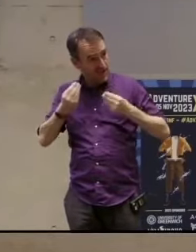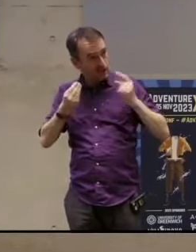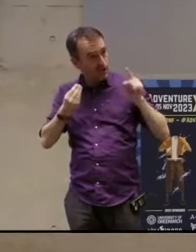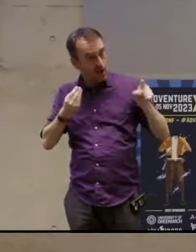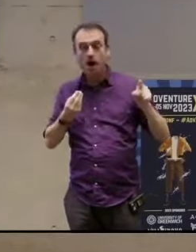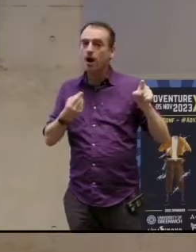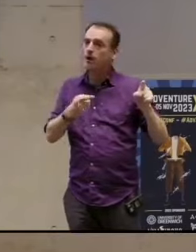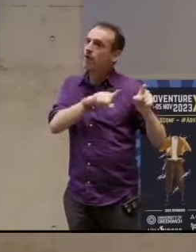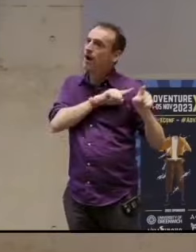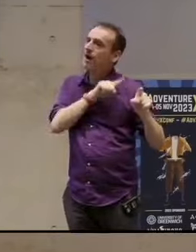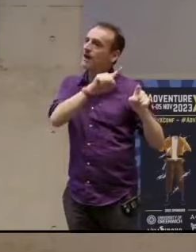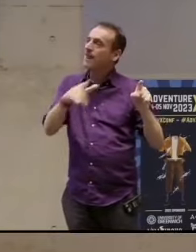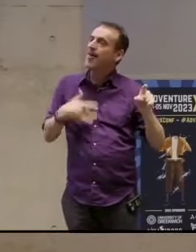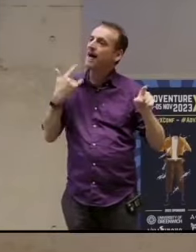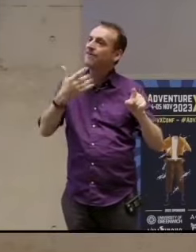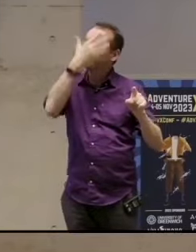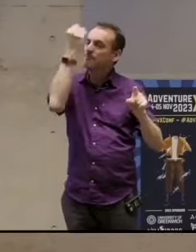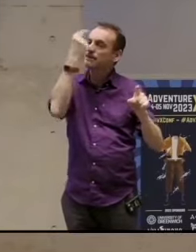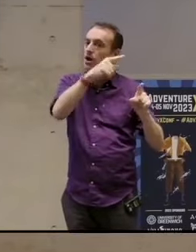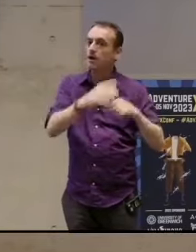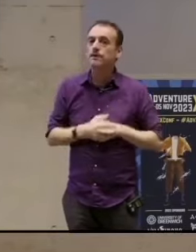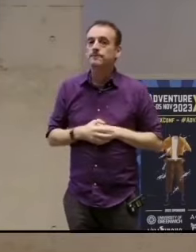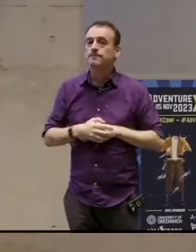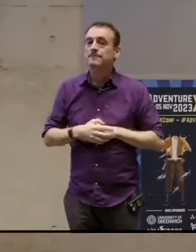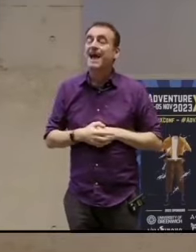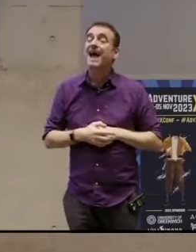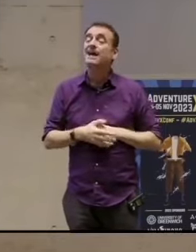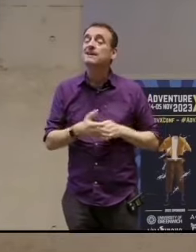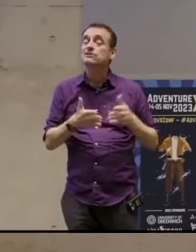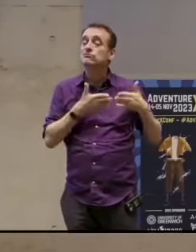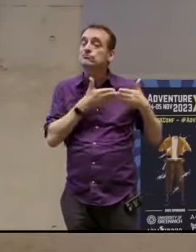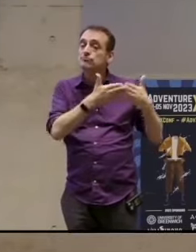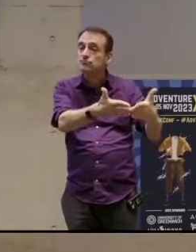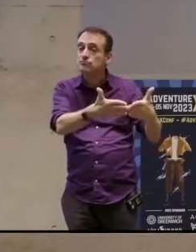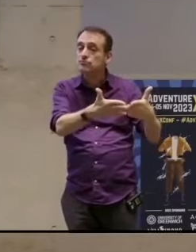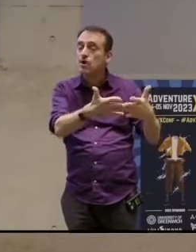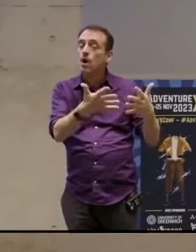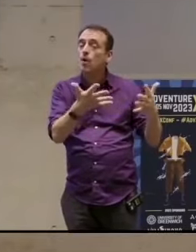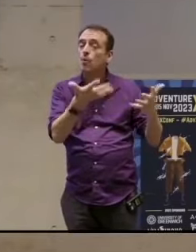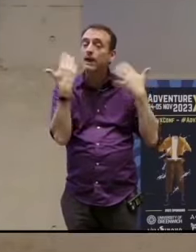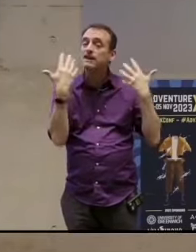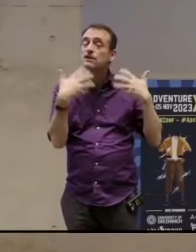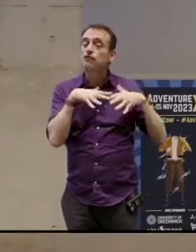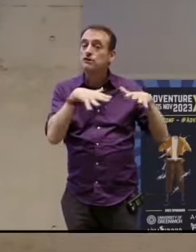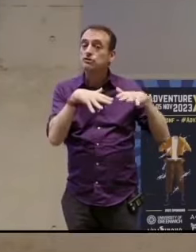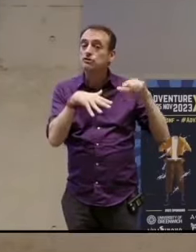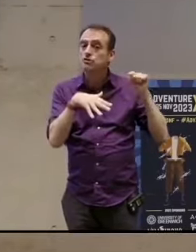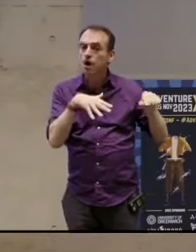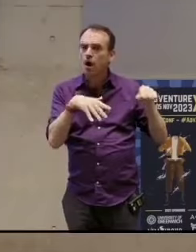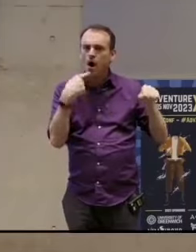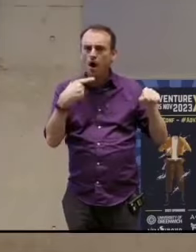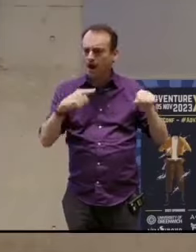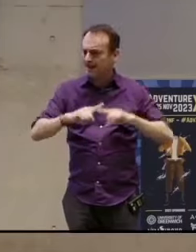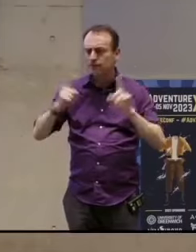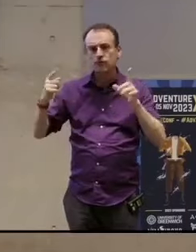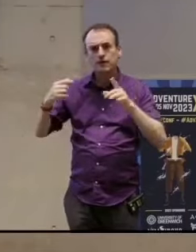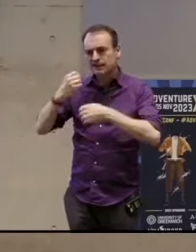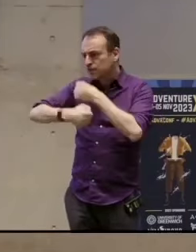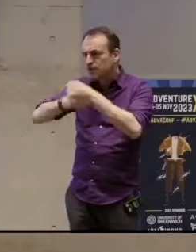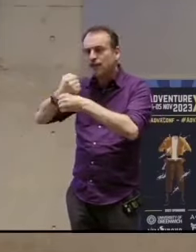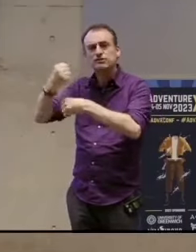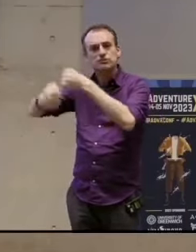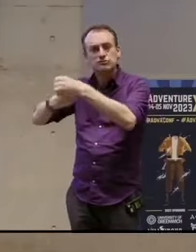so Windrush Tales, we found the same thing. We found that it's like bridged generations. Even within our workshops,